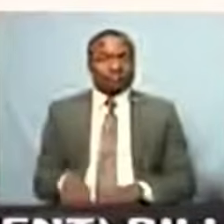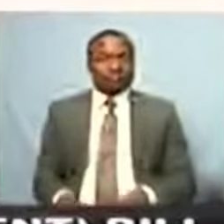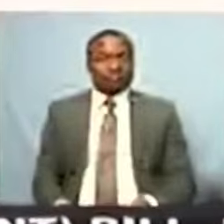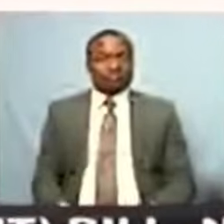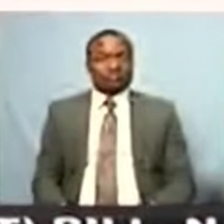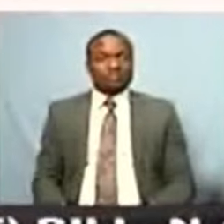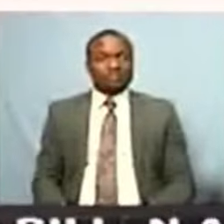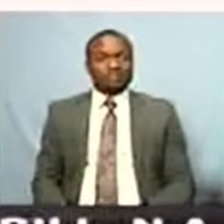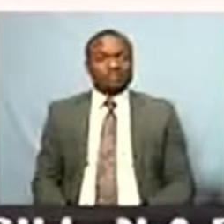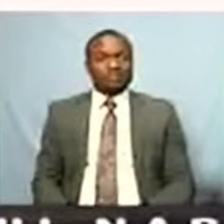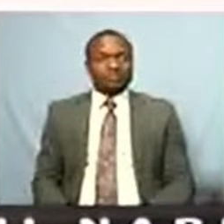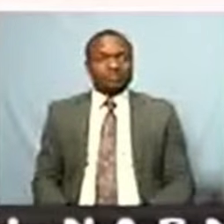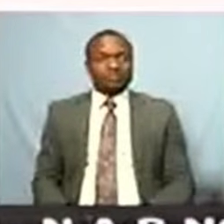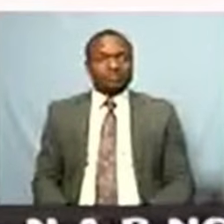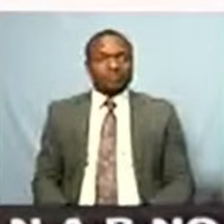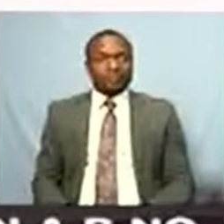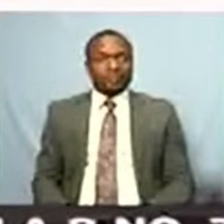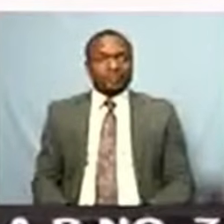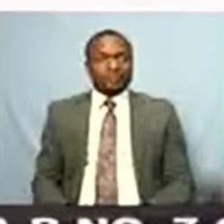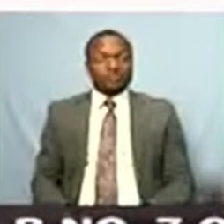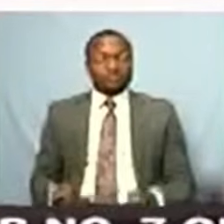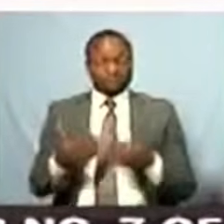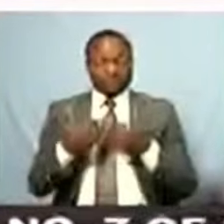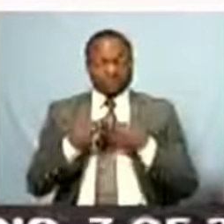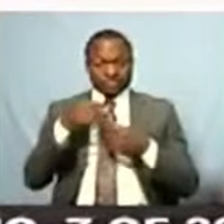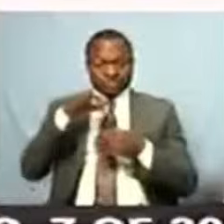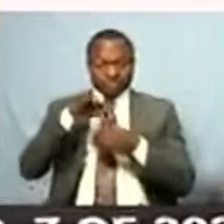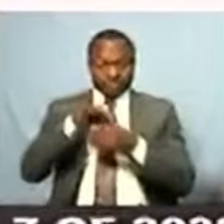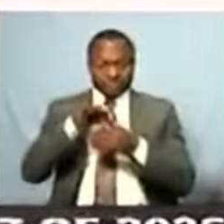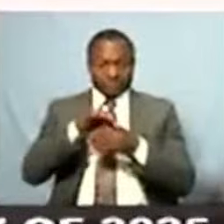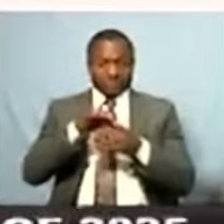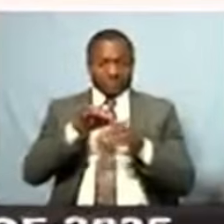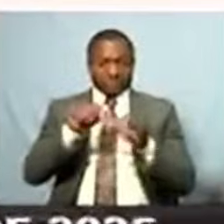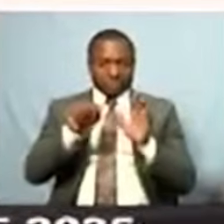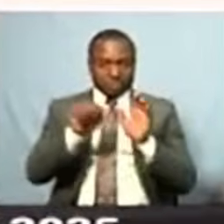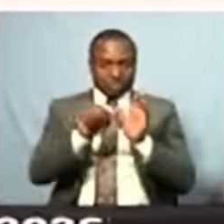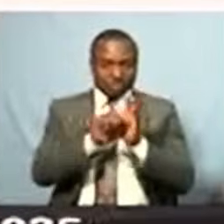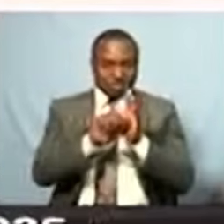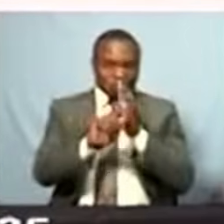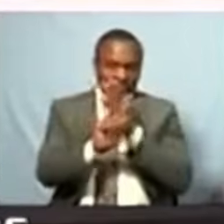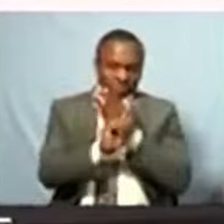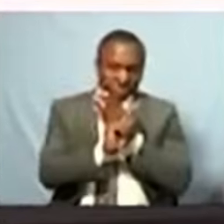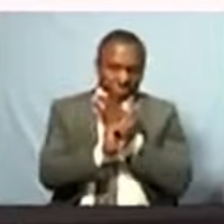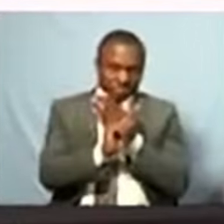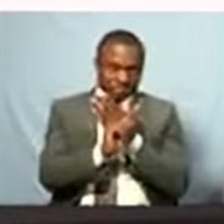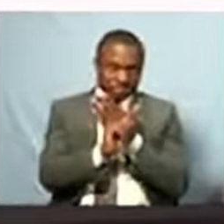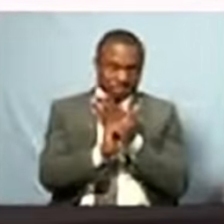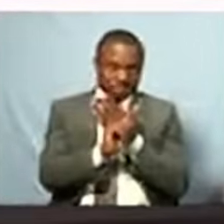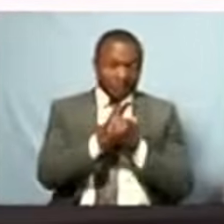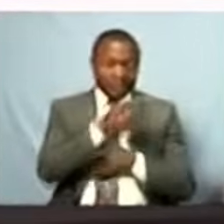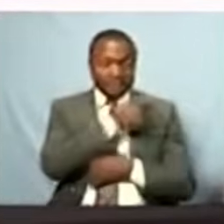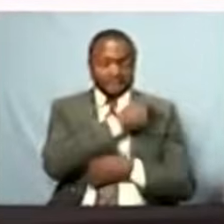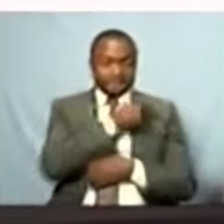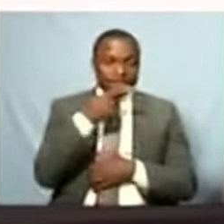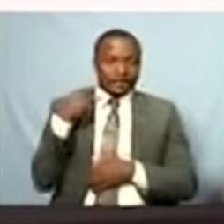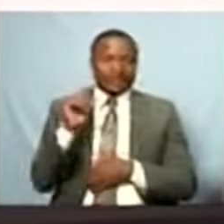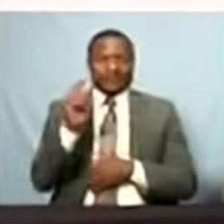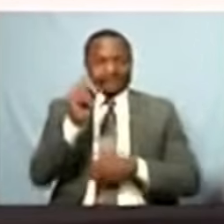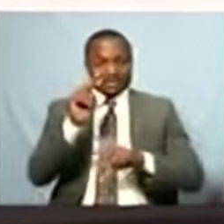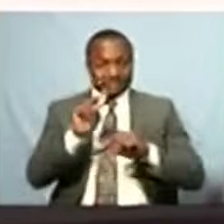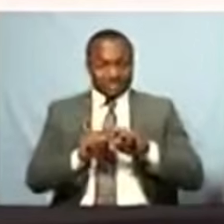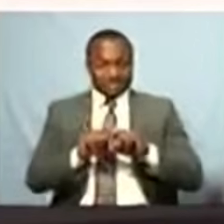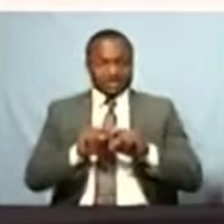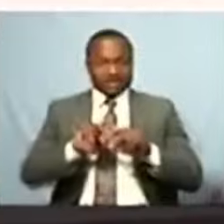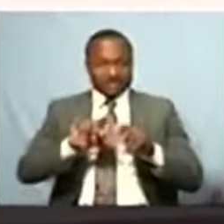to the fact that we have elections in August, and then Parliament only, the first sitting comes